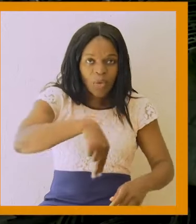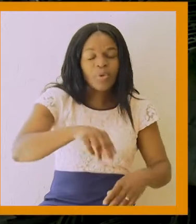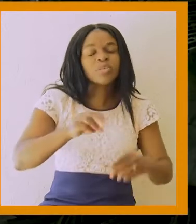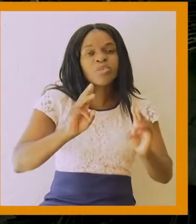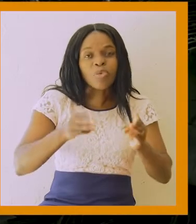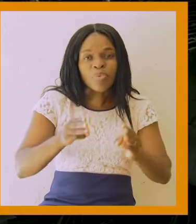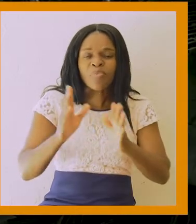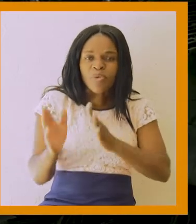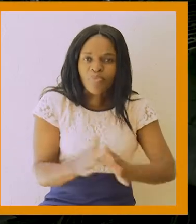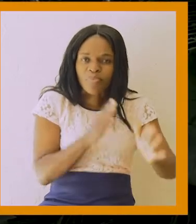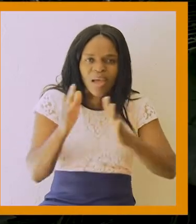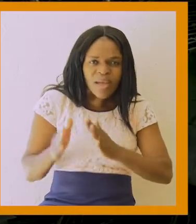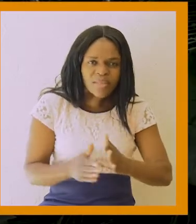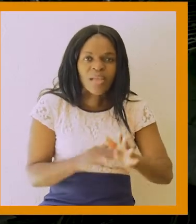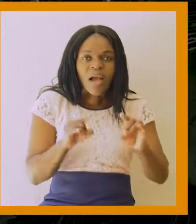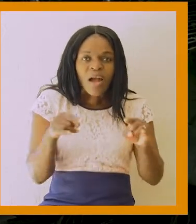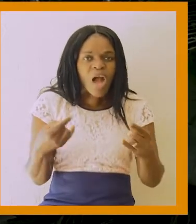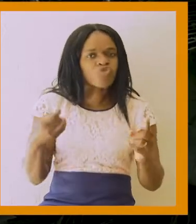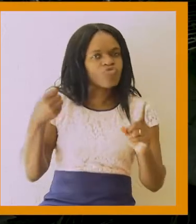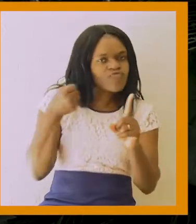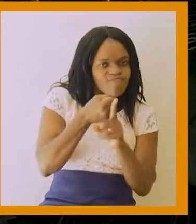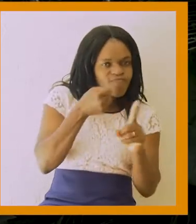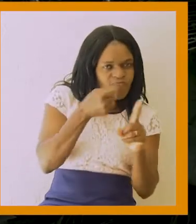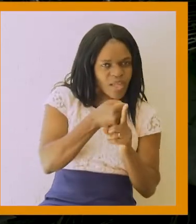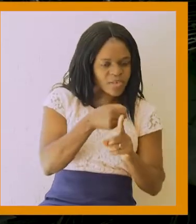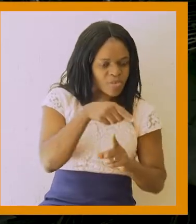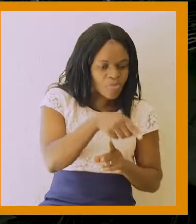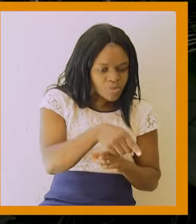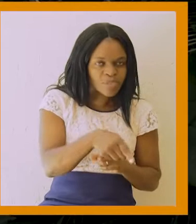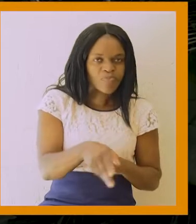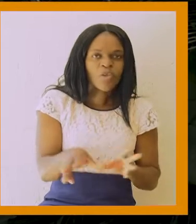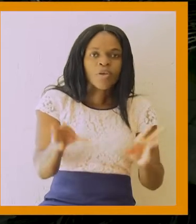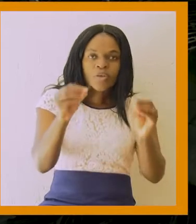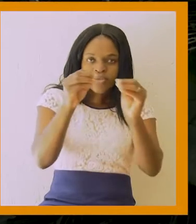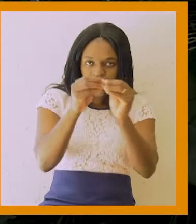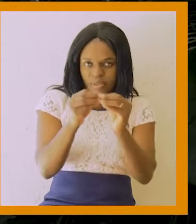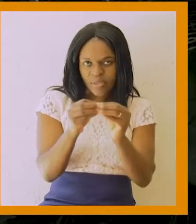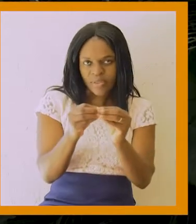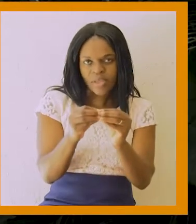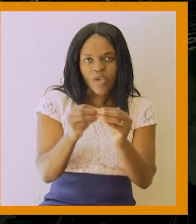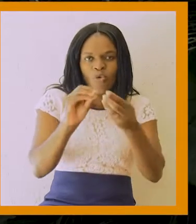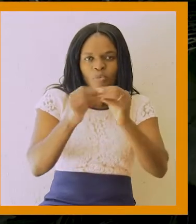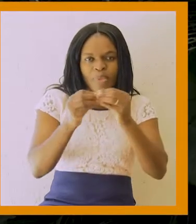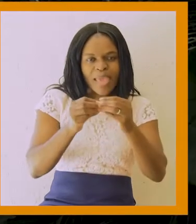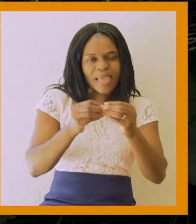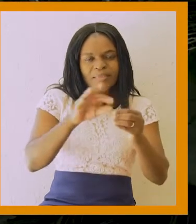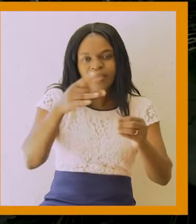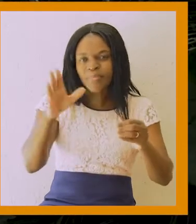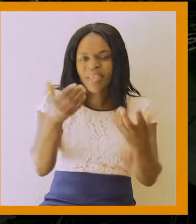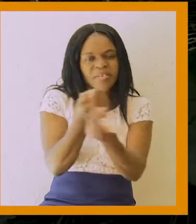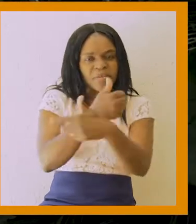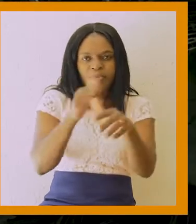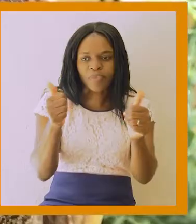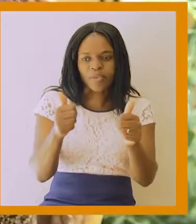to fight it, we are coming from the same position, and we want to make something which will